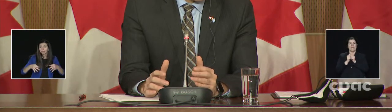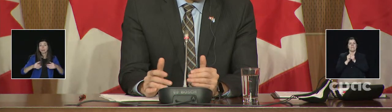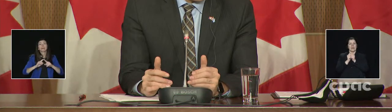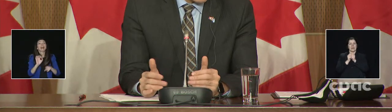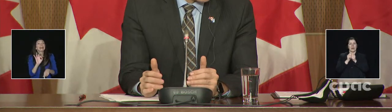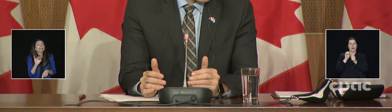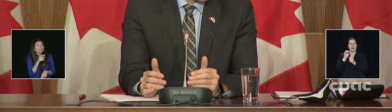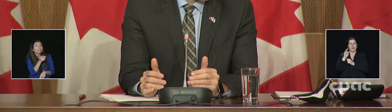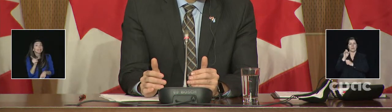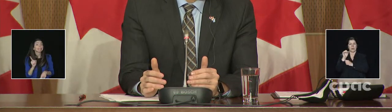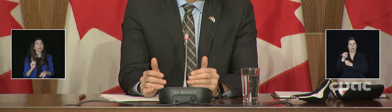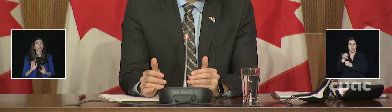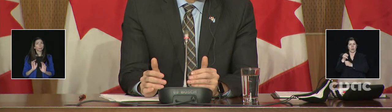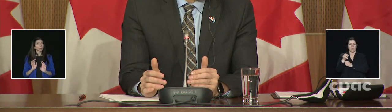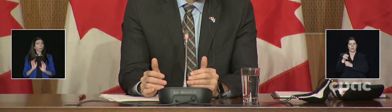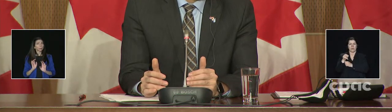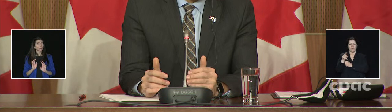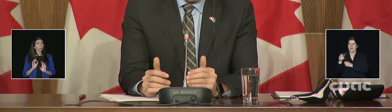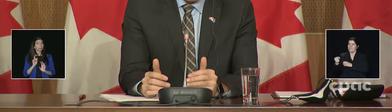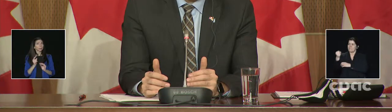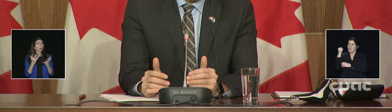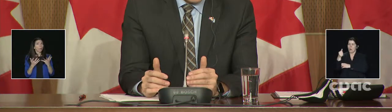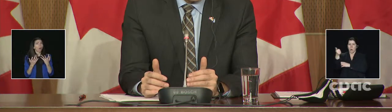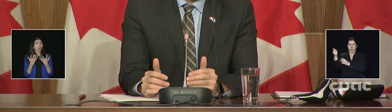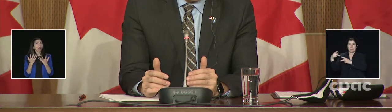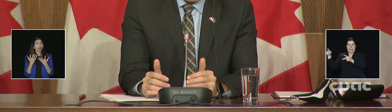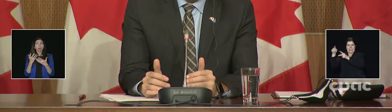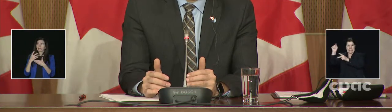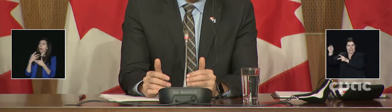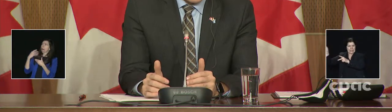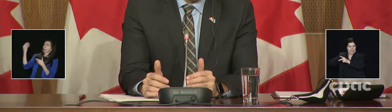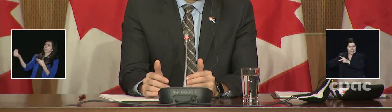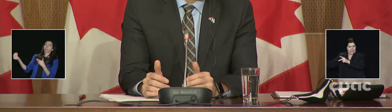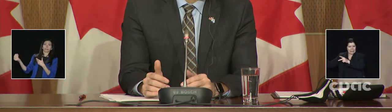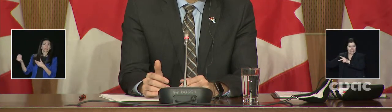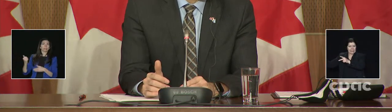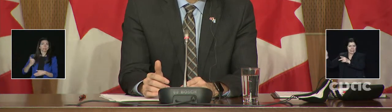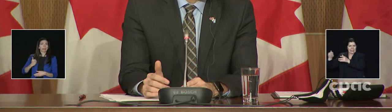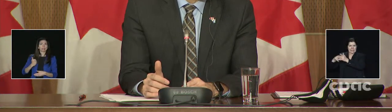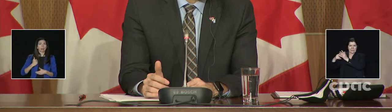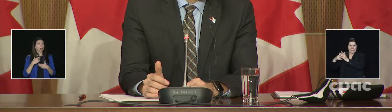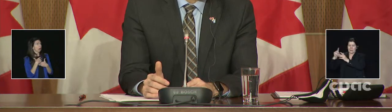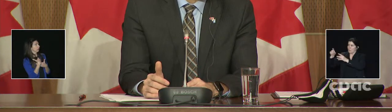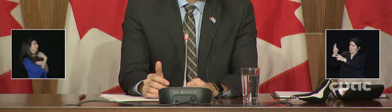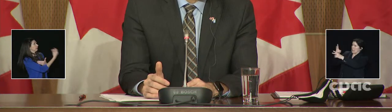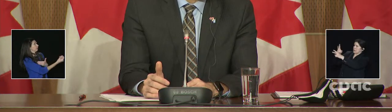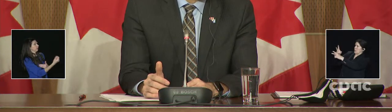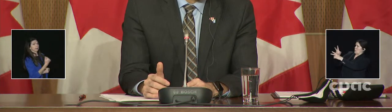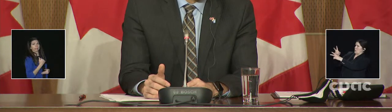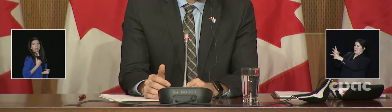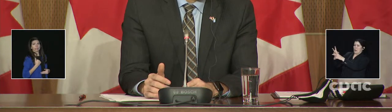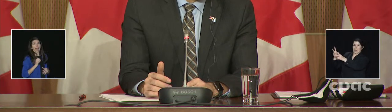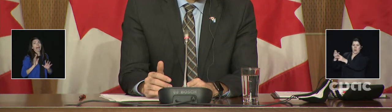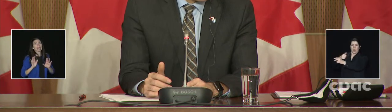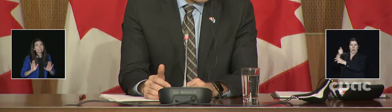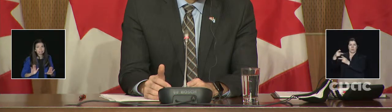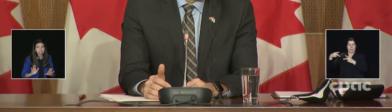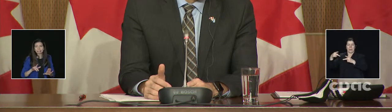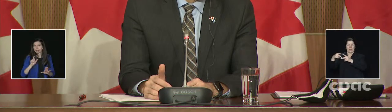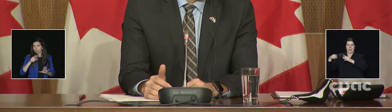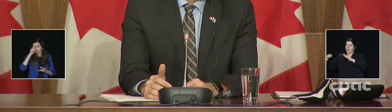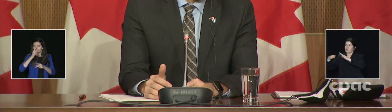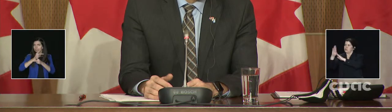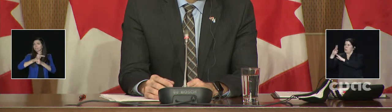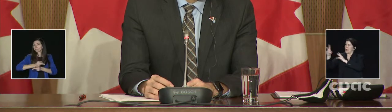should be flashing, because things are happening very quickly outside of Canada. And so if they think